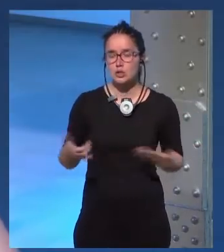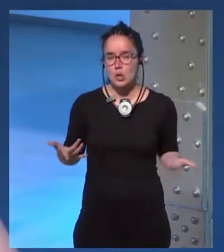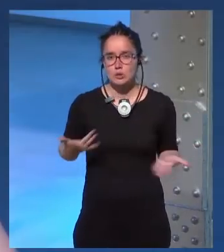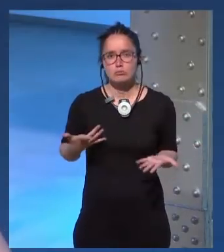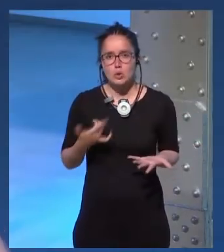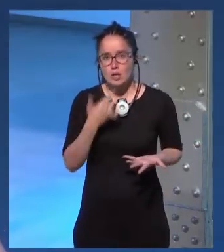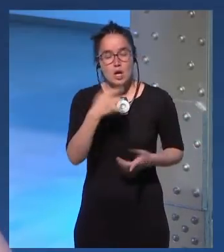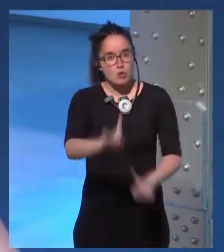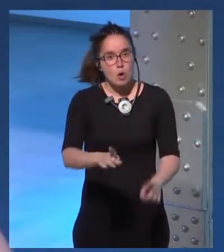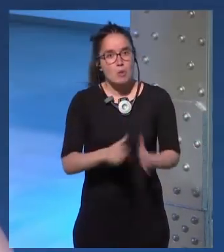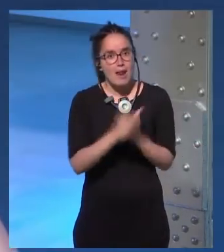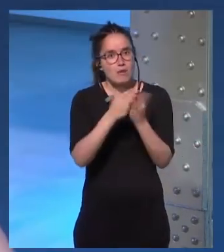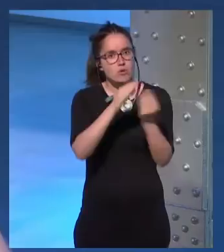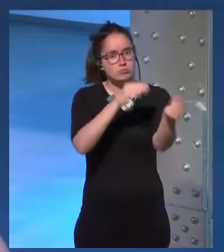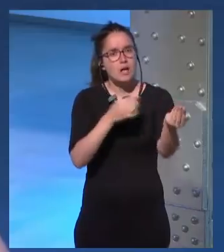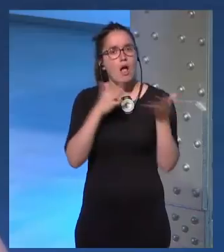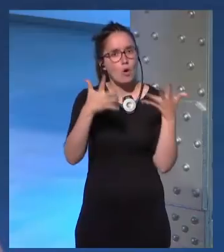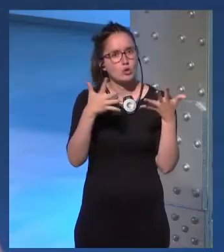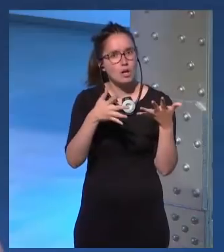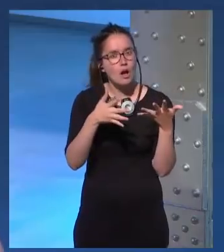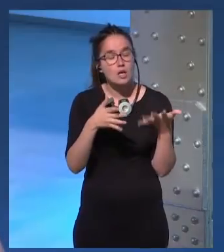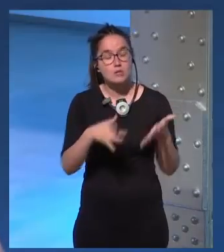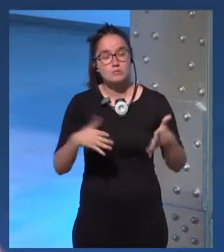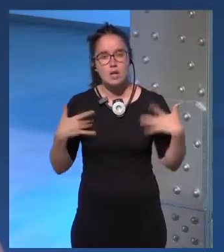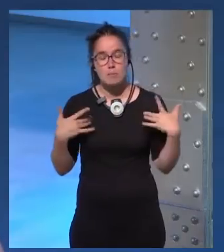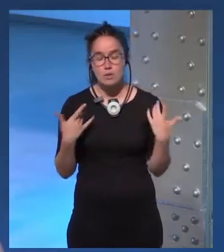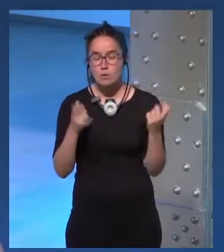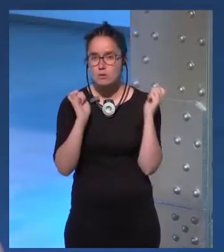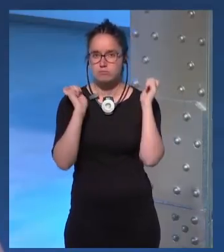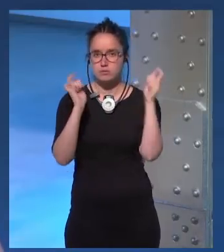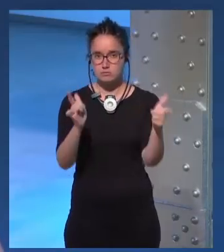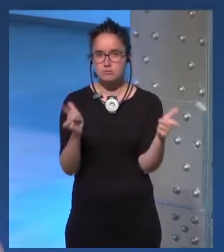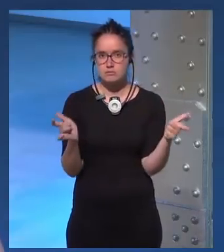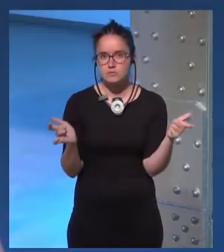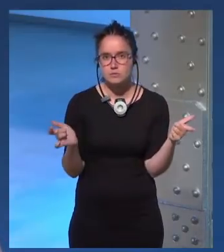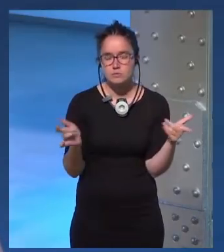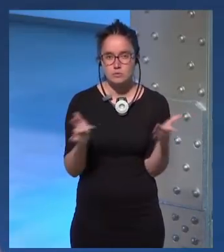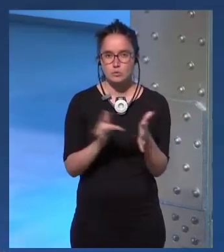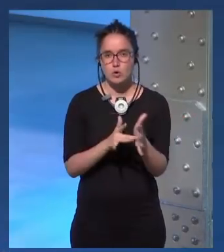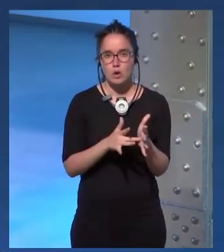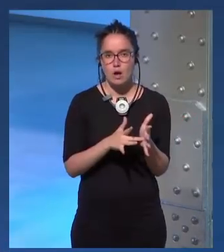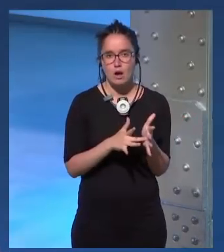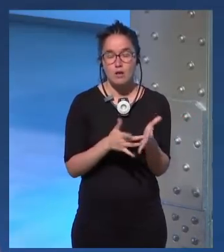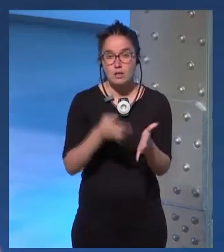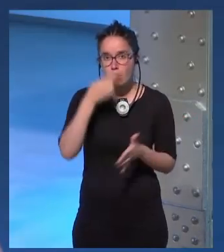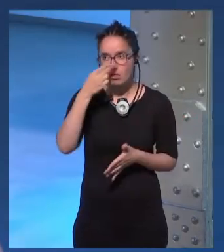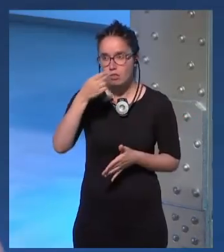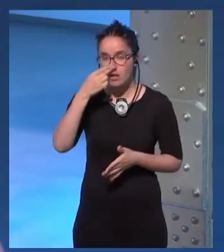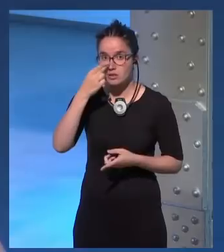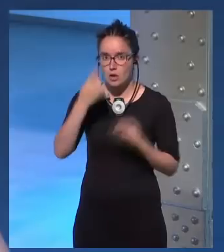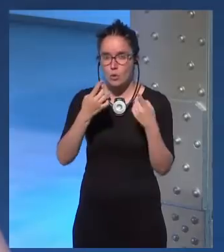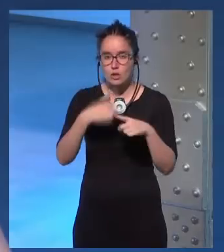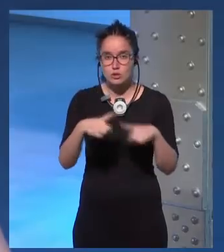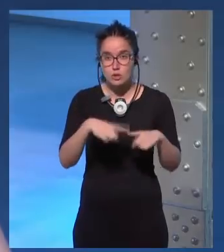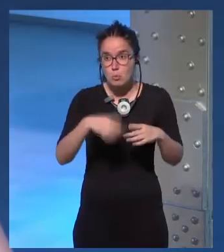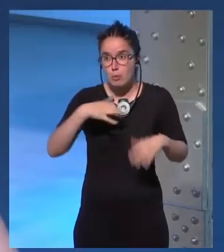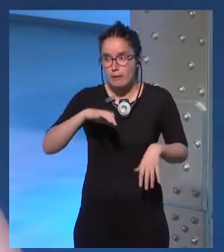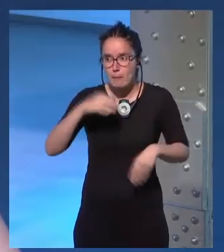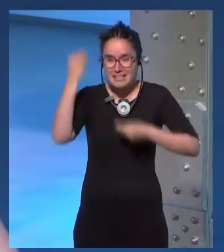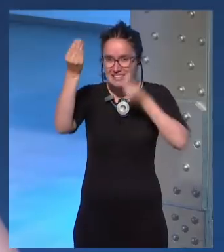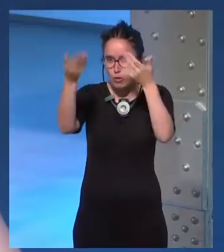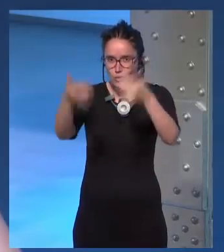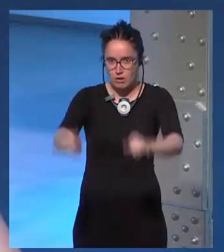there weren't any feminine characters, and so you could approach them and tell them that they could read this or that, and you